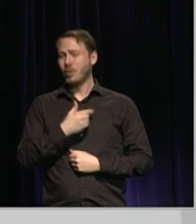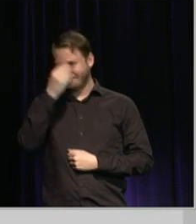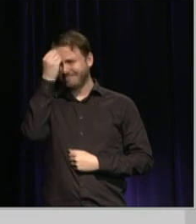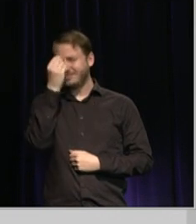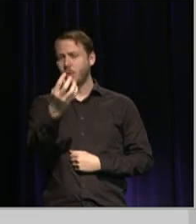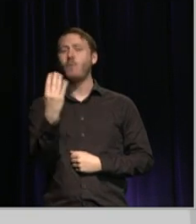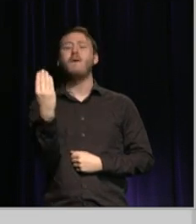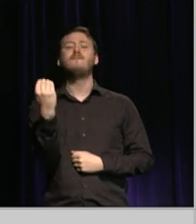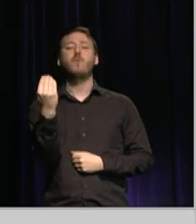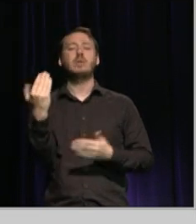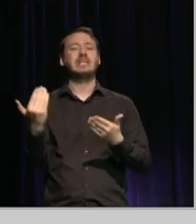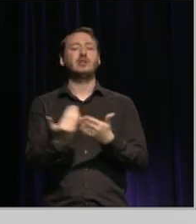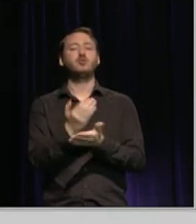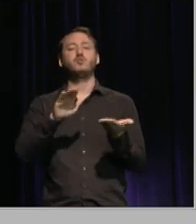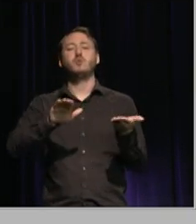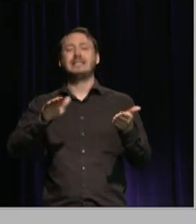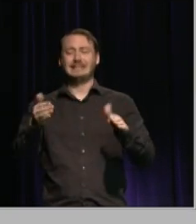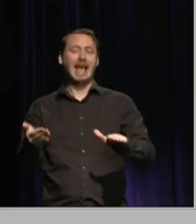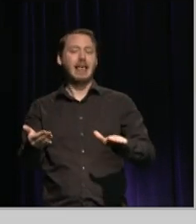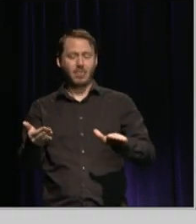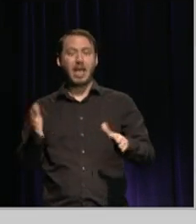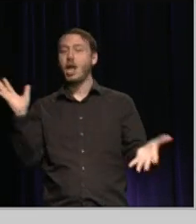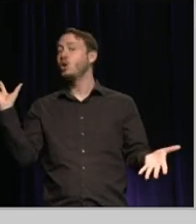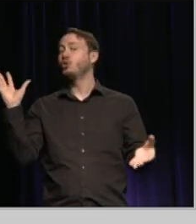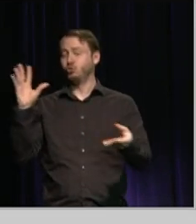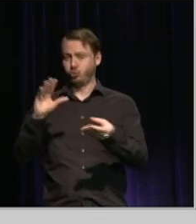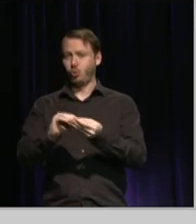deaths tonight, which brings our total to